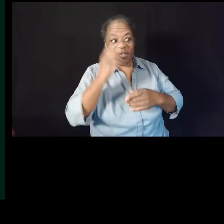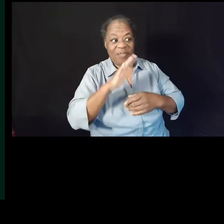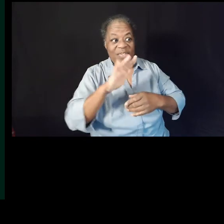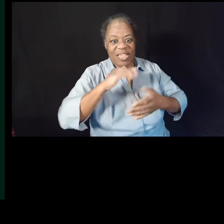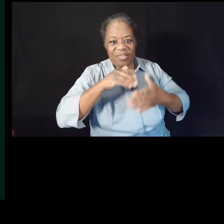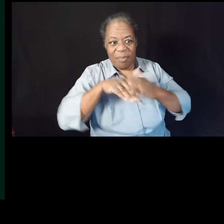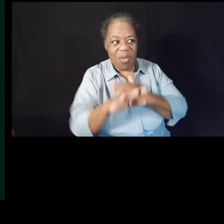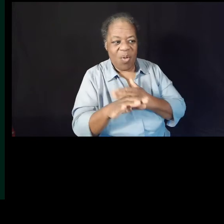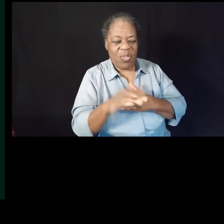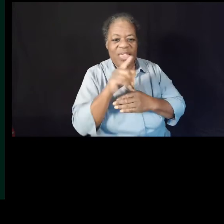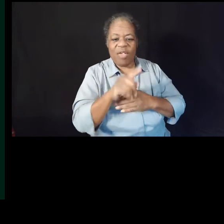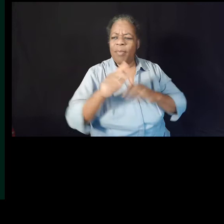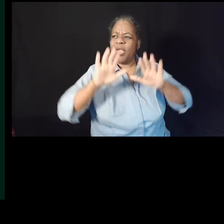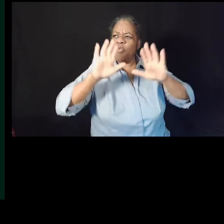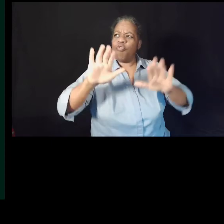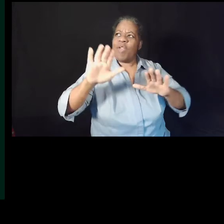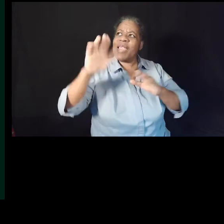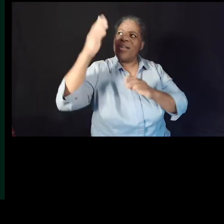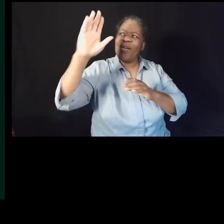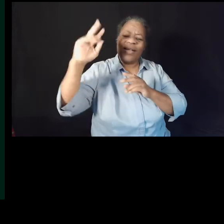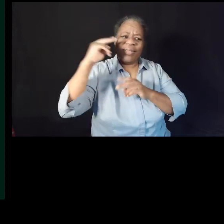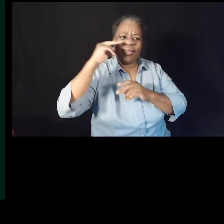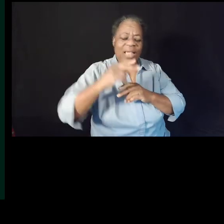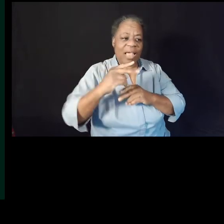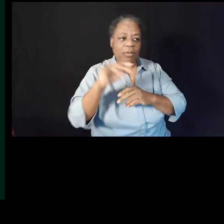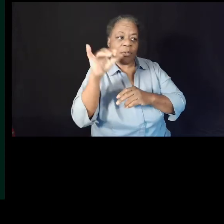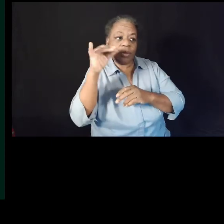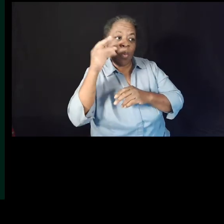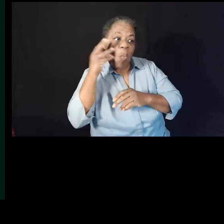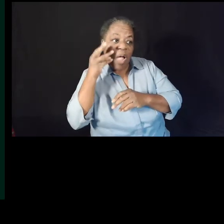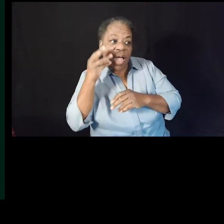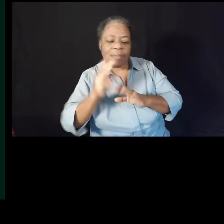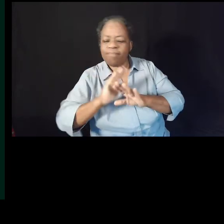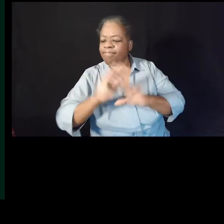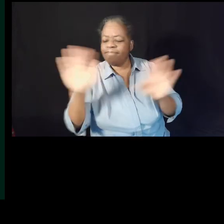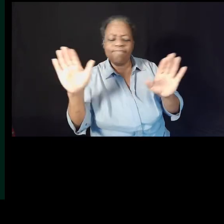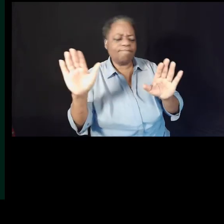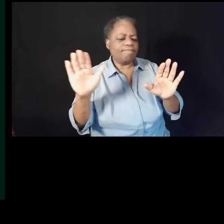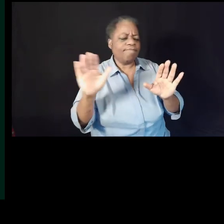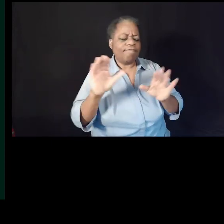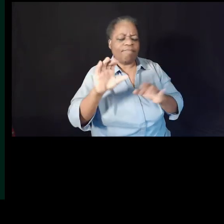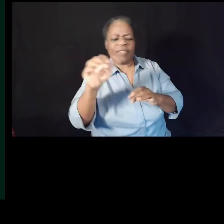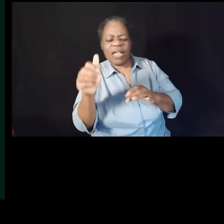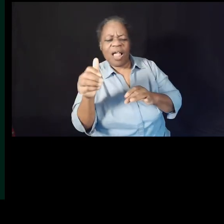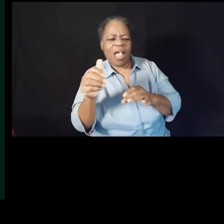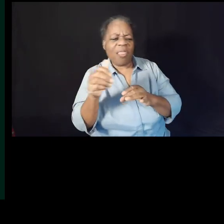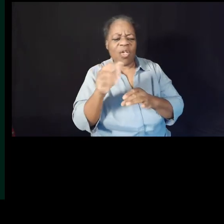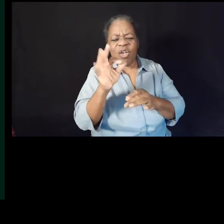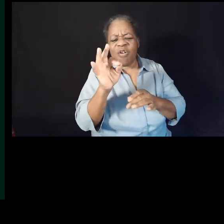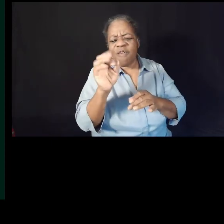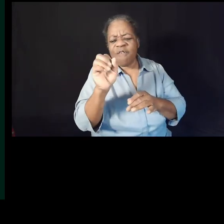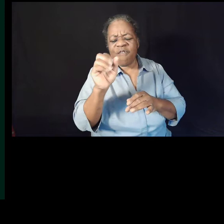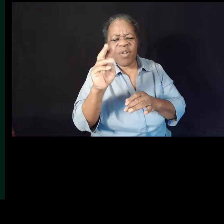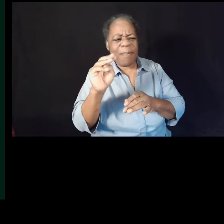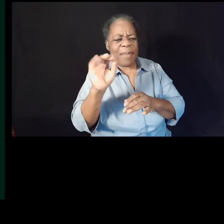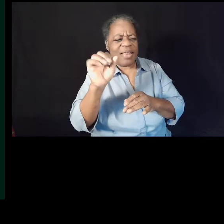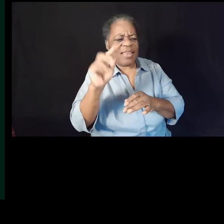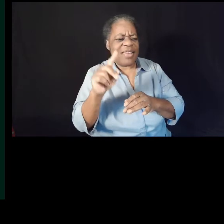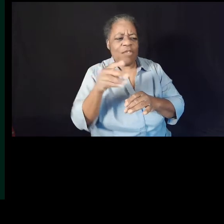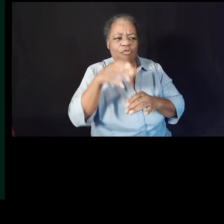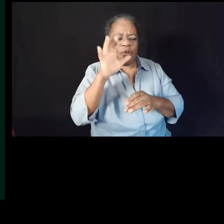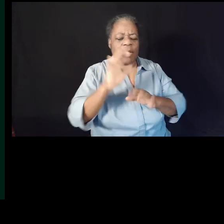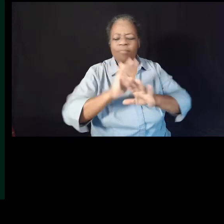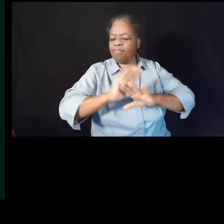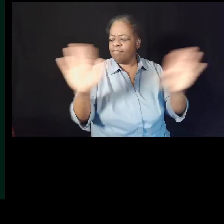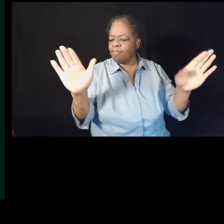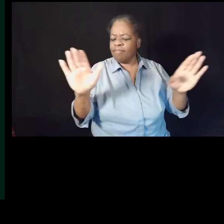Lord. He is never to take wine or other fermented drink, and he will be filled with the Holy Spirit even before he is born. He will